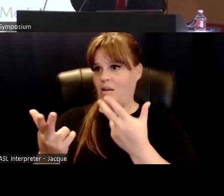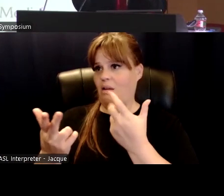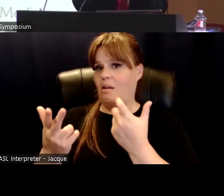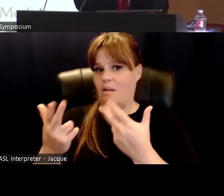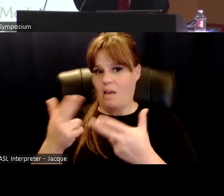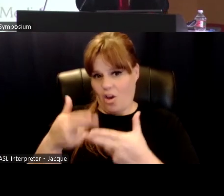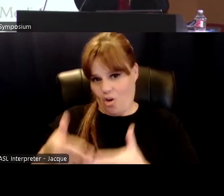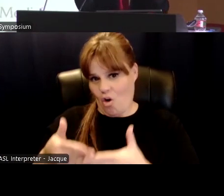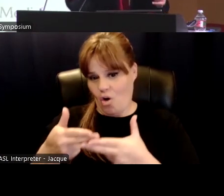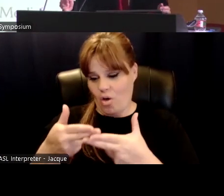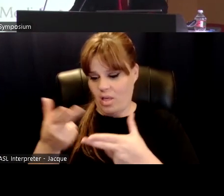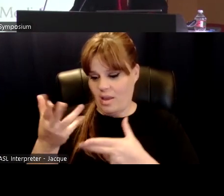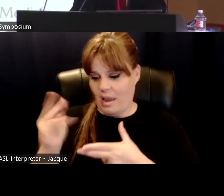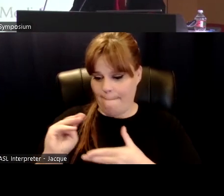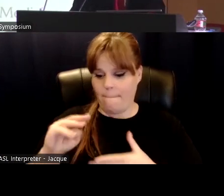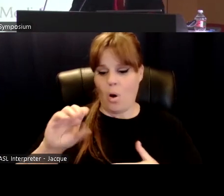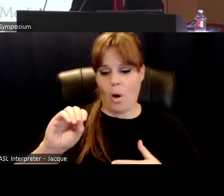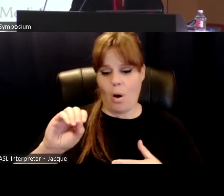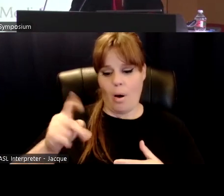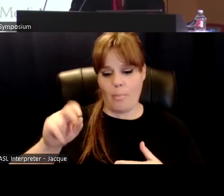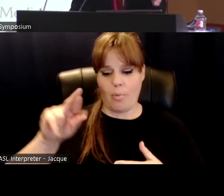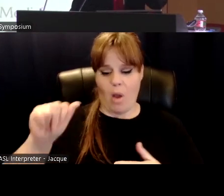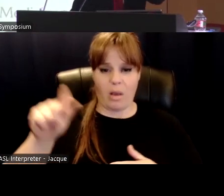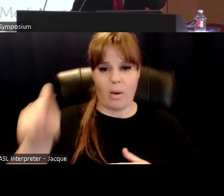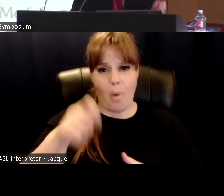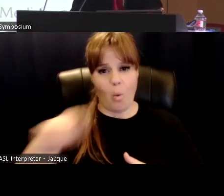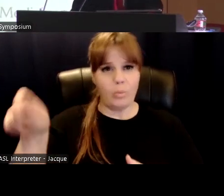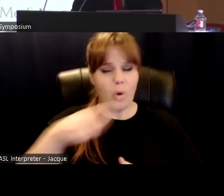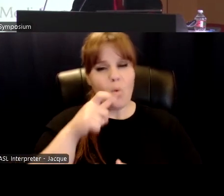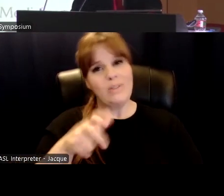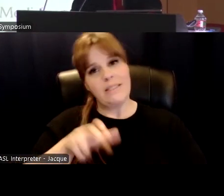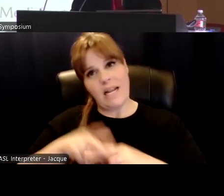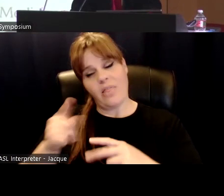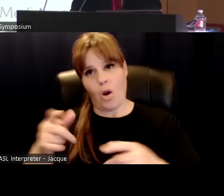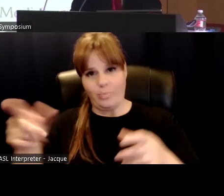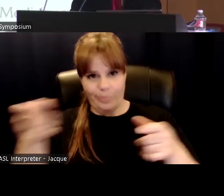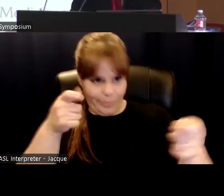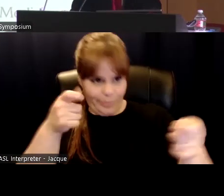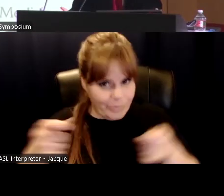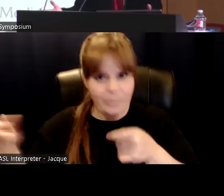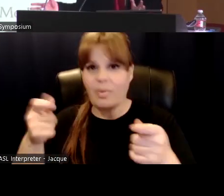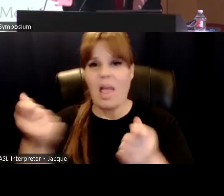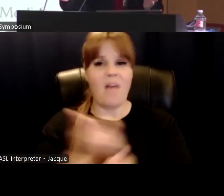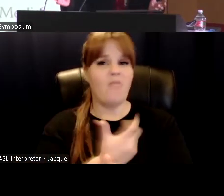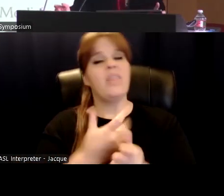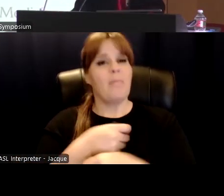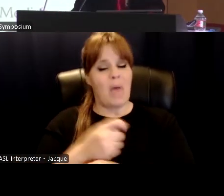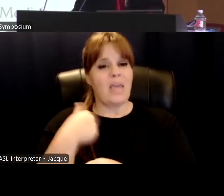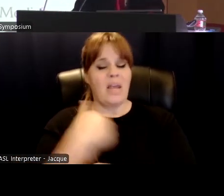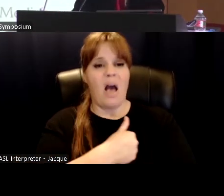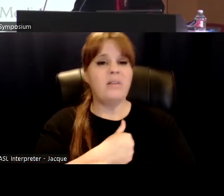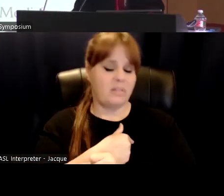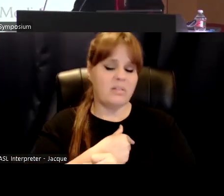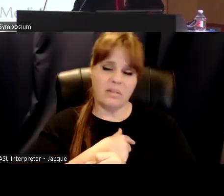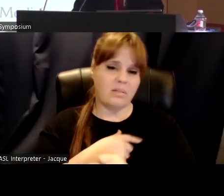opera composer who is sitting there and pulling all the strings and making us,